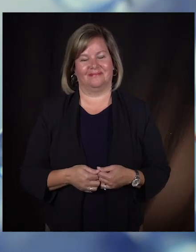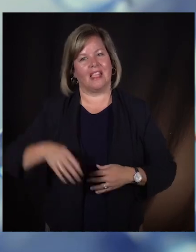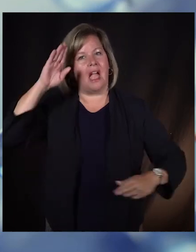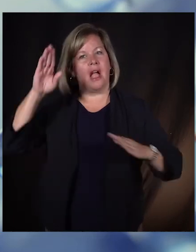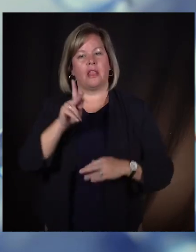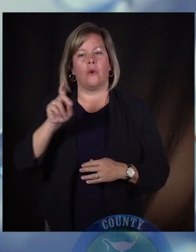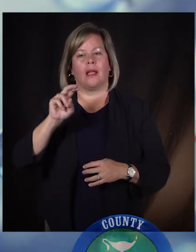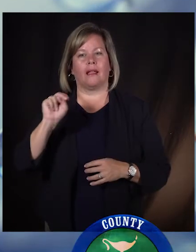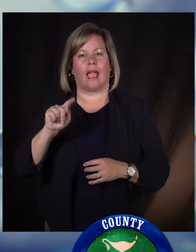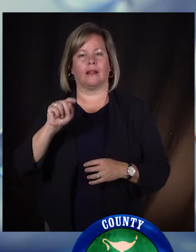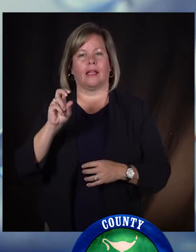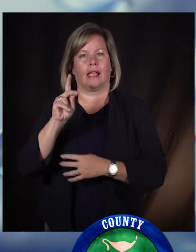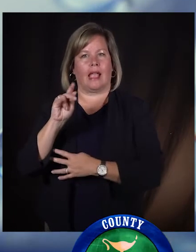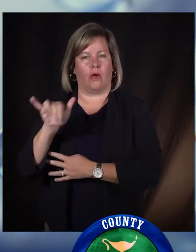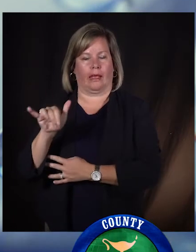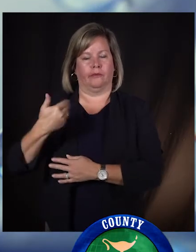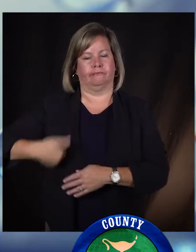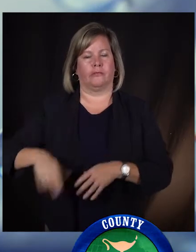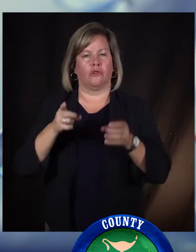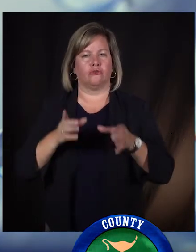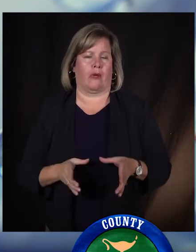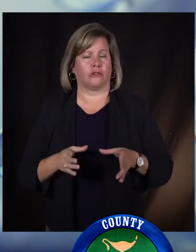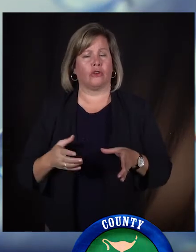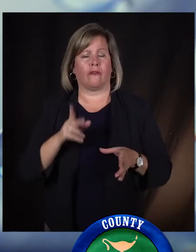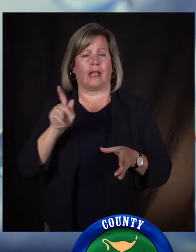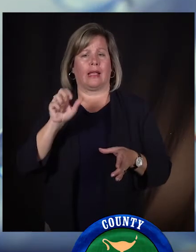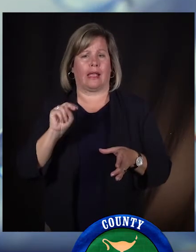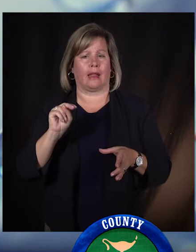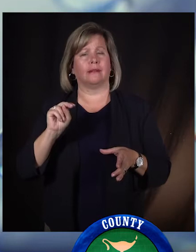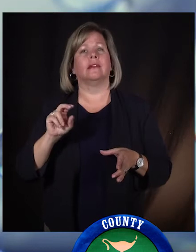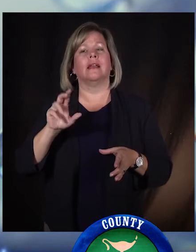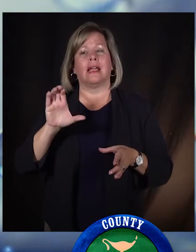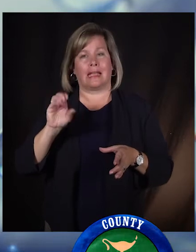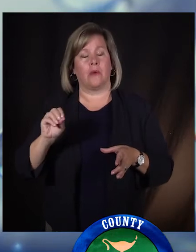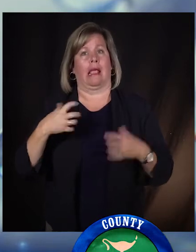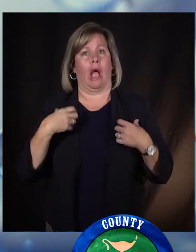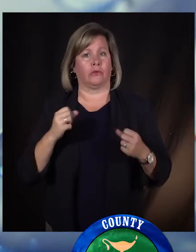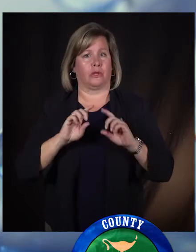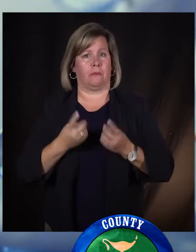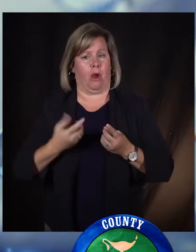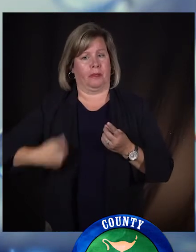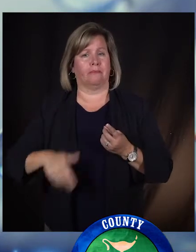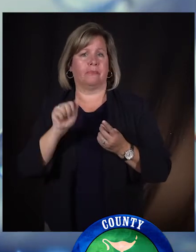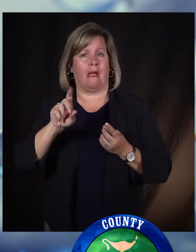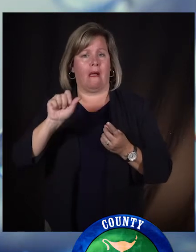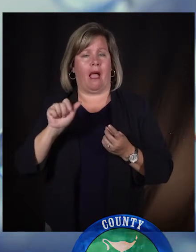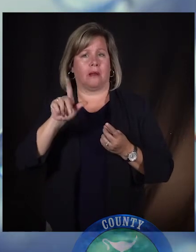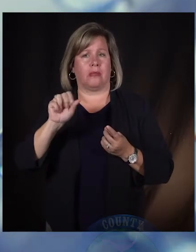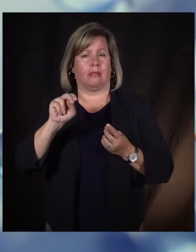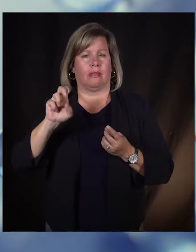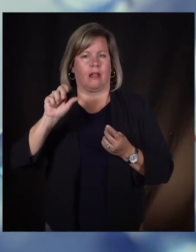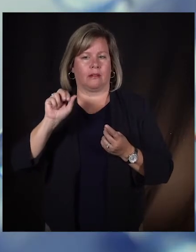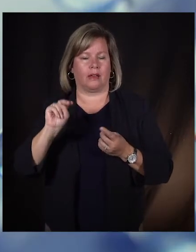Hello, Kent County. I'm Dr. Adam London, Director of the Kent County Health Department. Today I want to give you a little update on the numbers and some breaking news about Pfizer